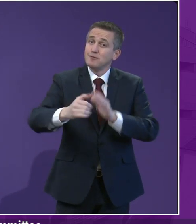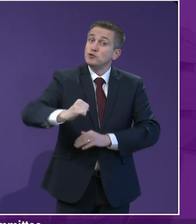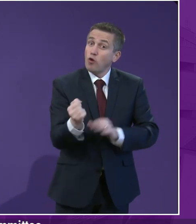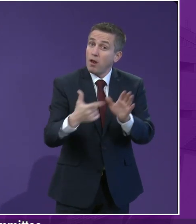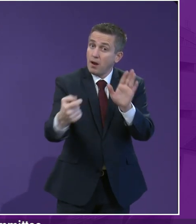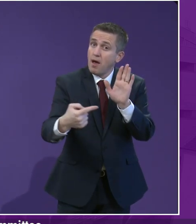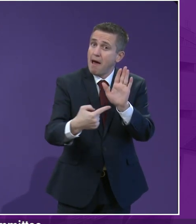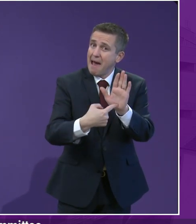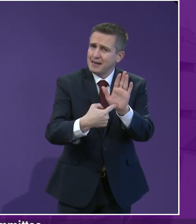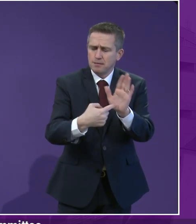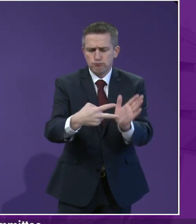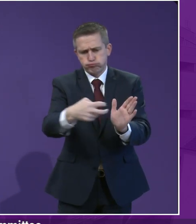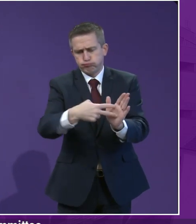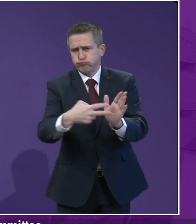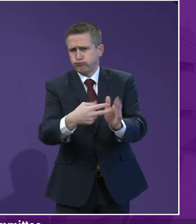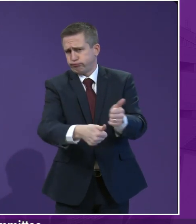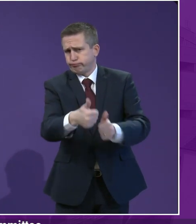Well,